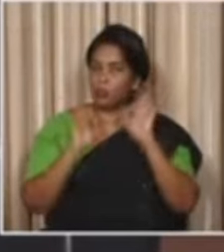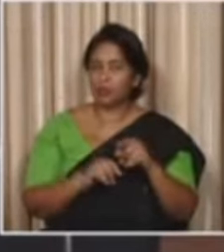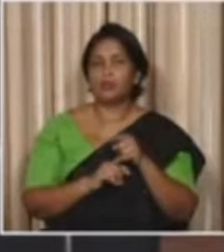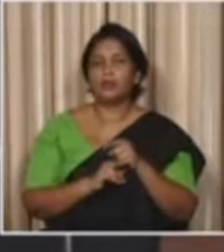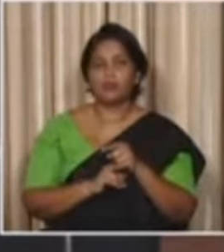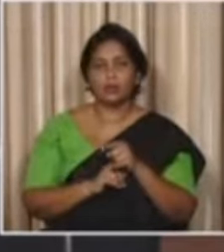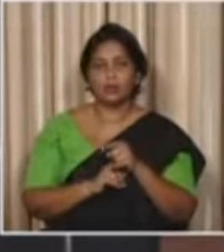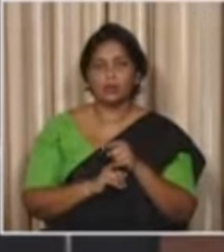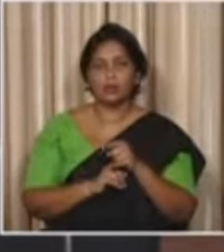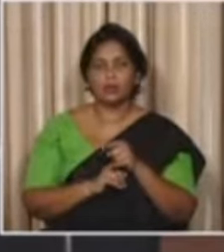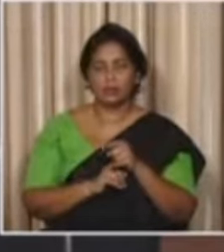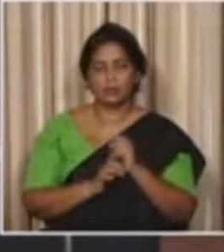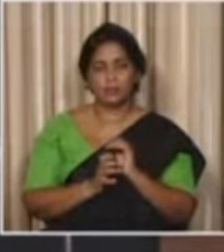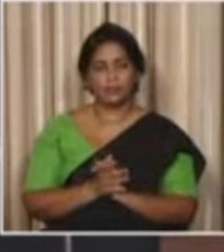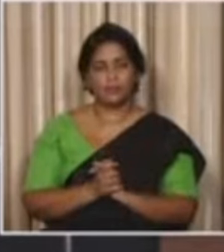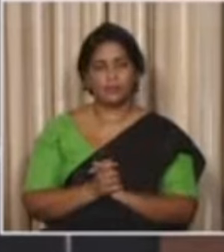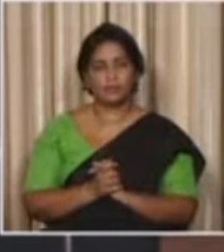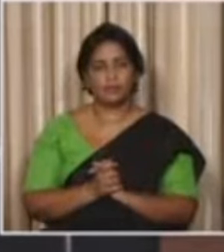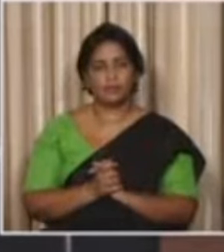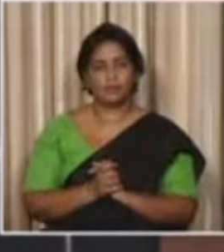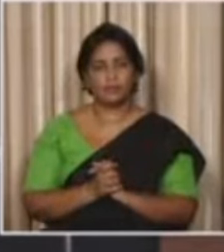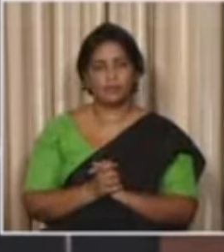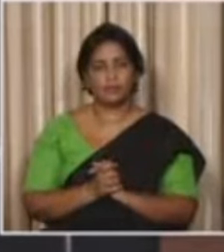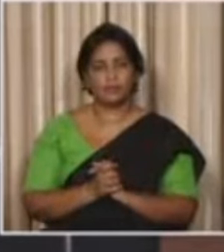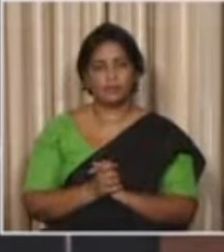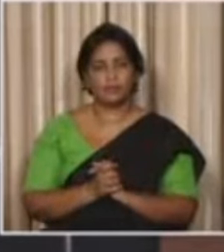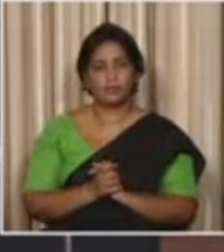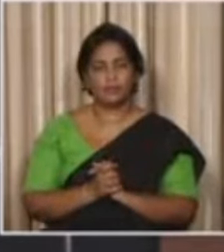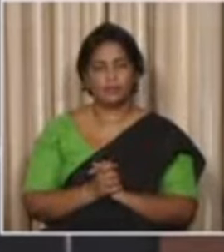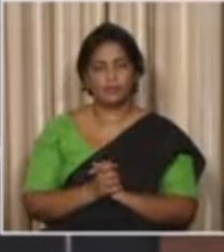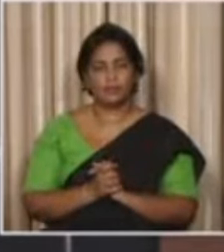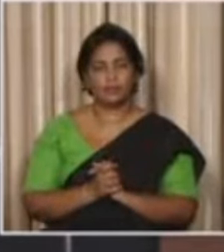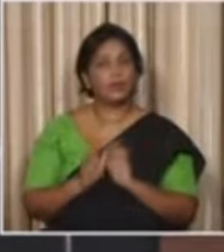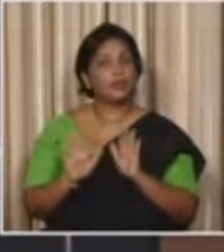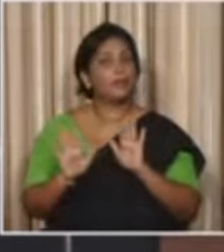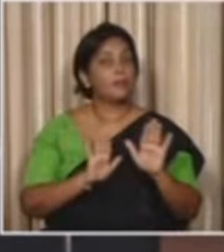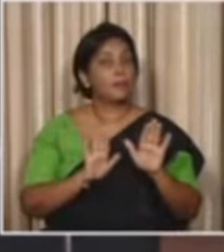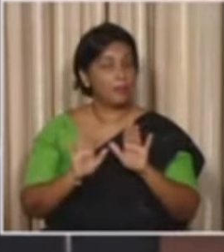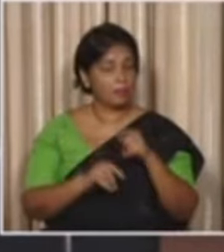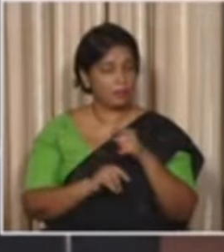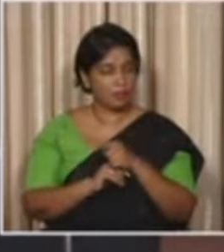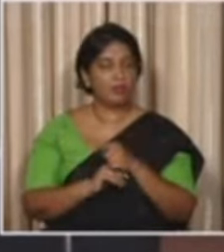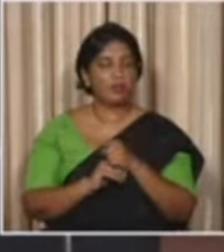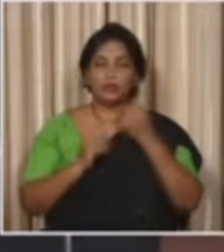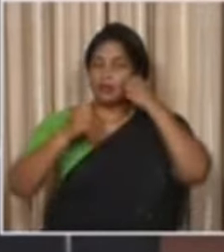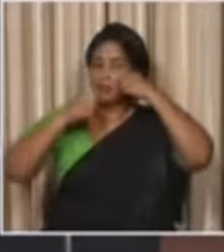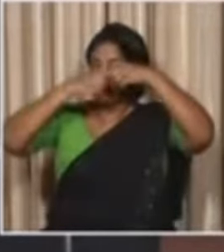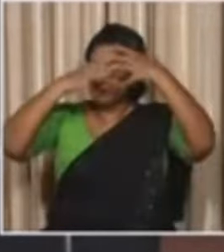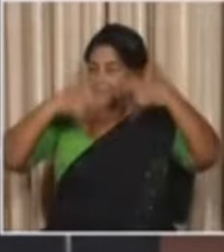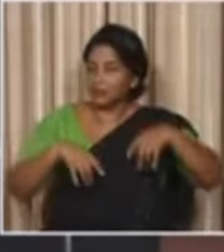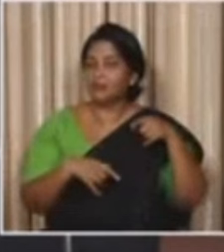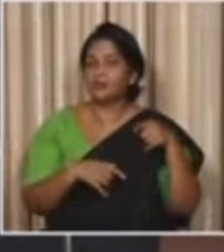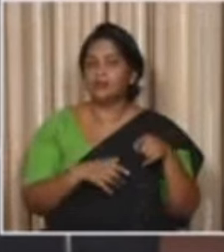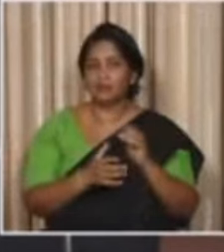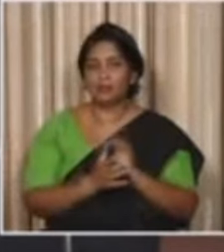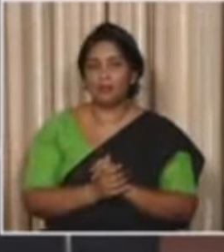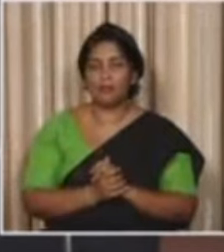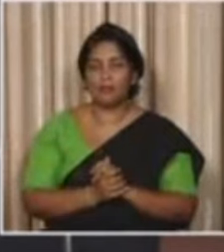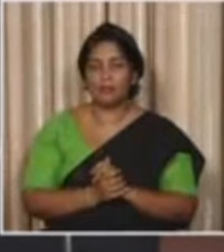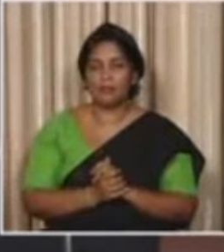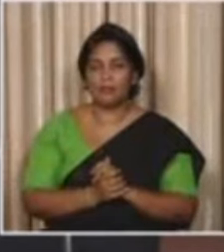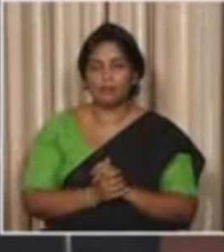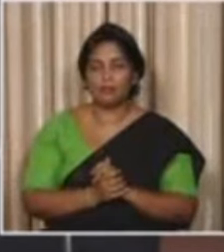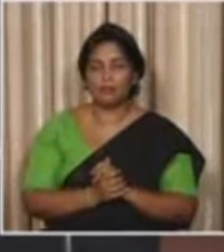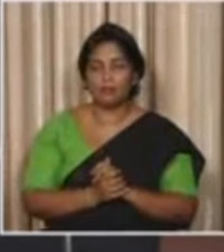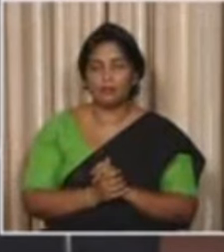timbat, the governing board may appoint, remove employees of the central bank,